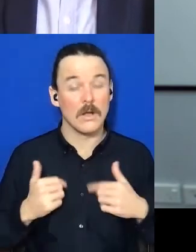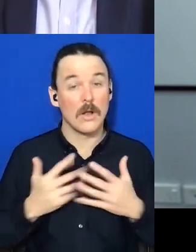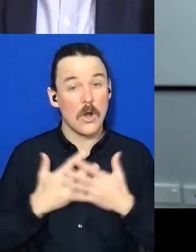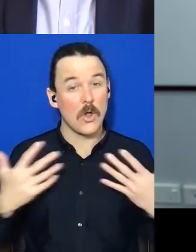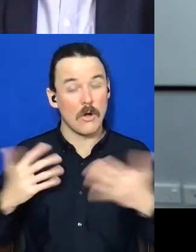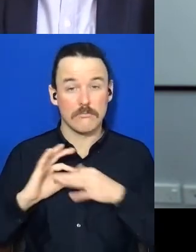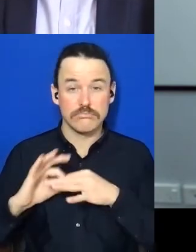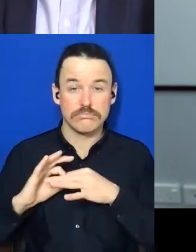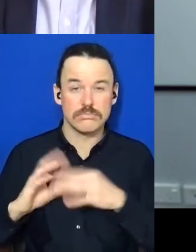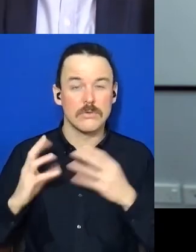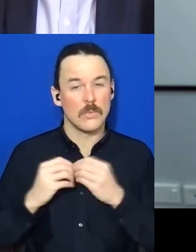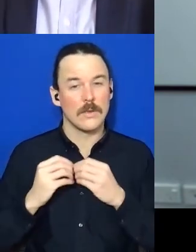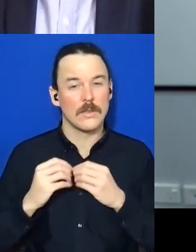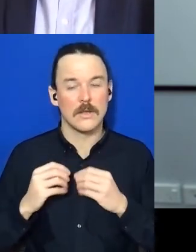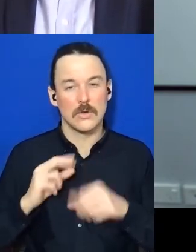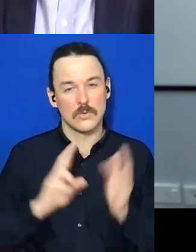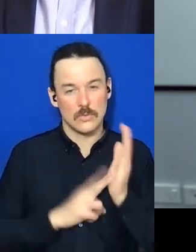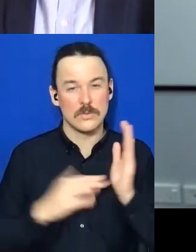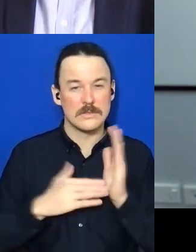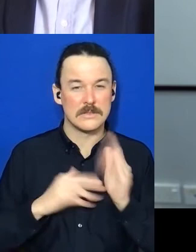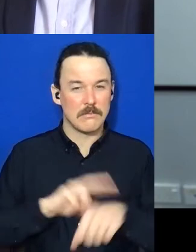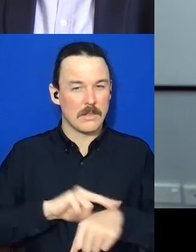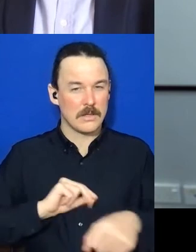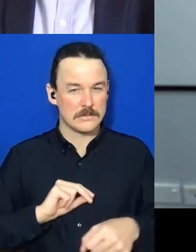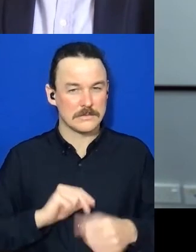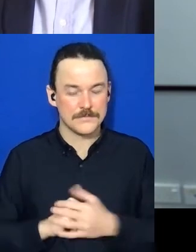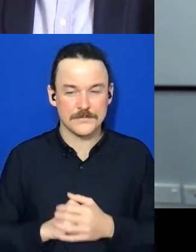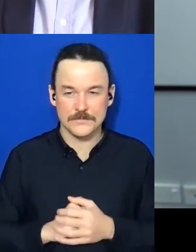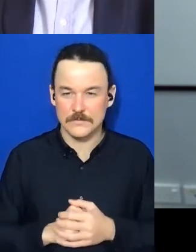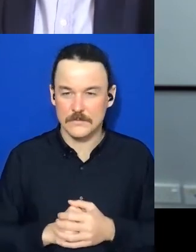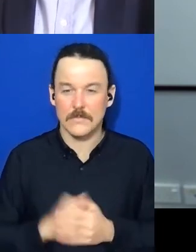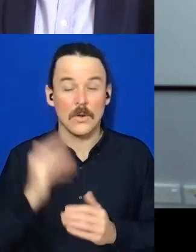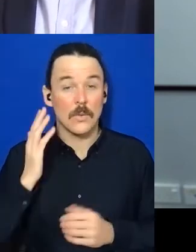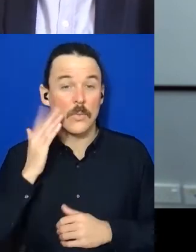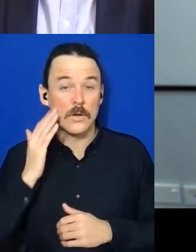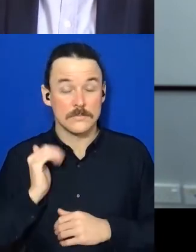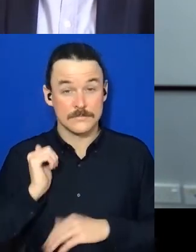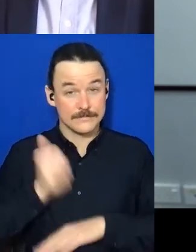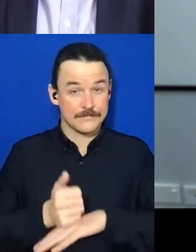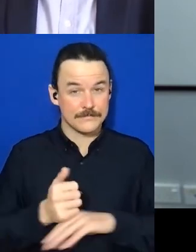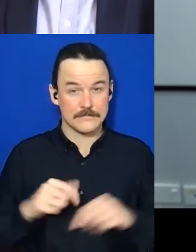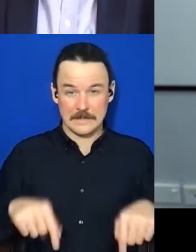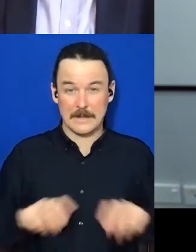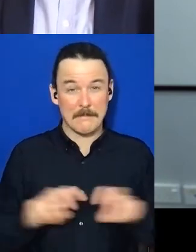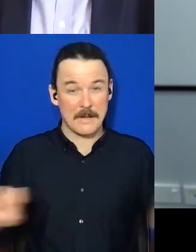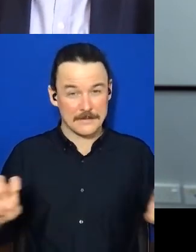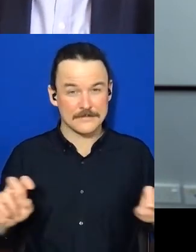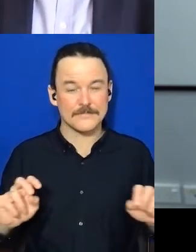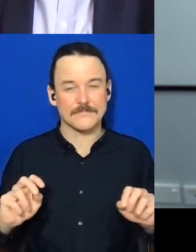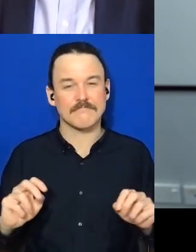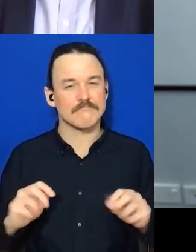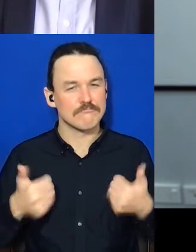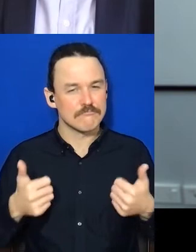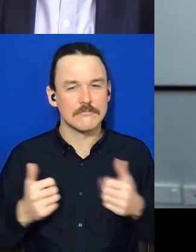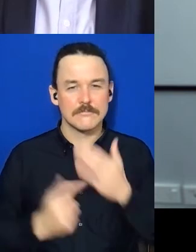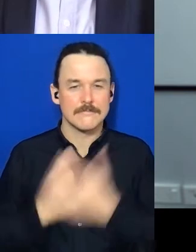Police, and I guess in the development of the panel has been an opportunity to strengthen that relationship